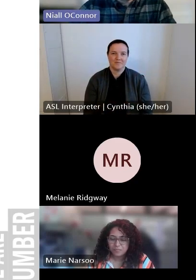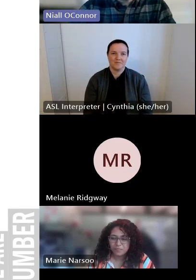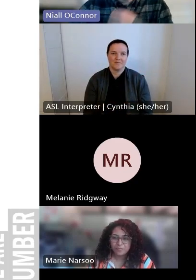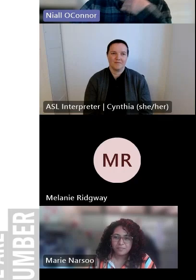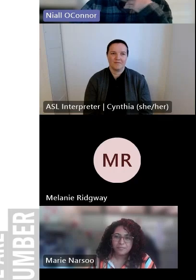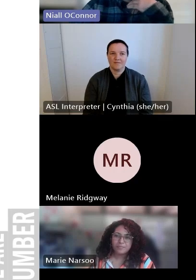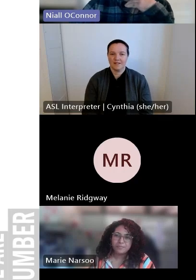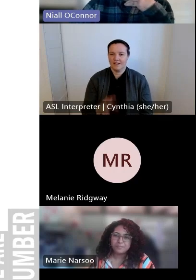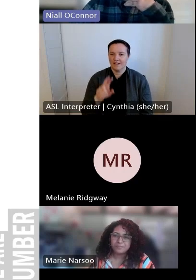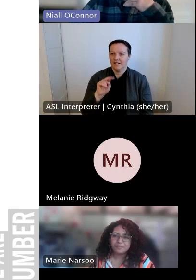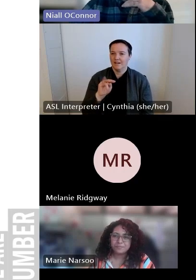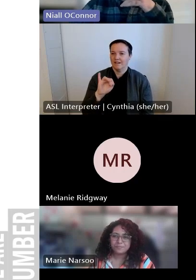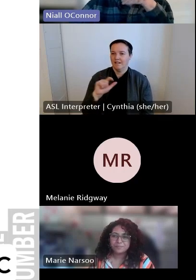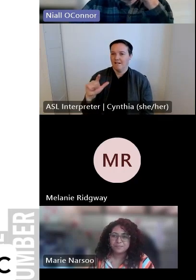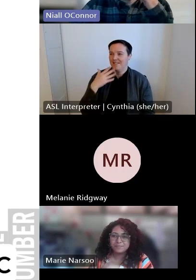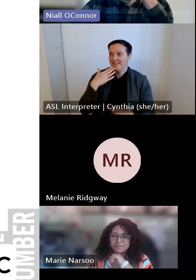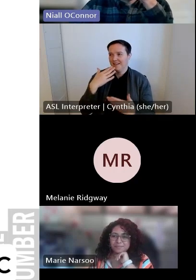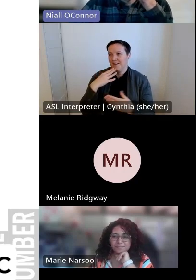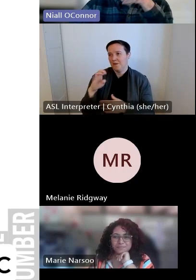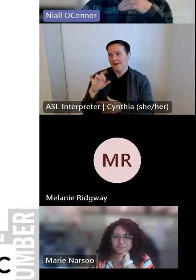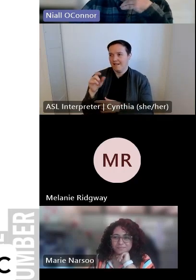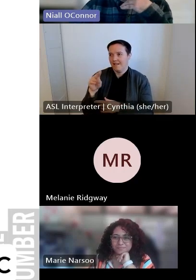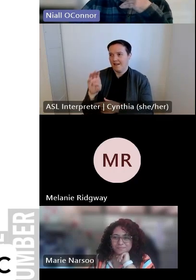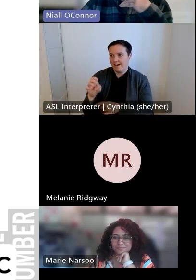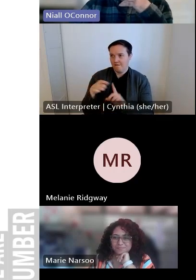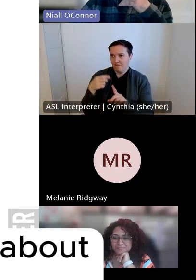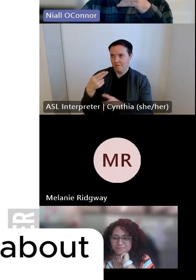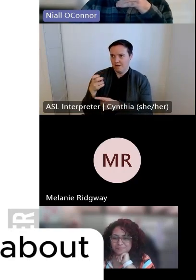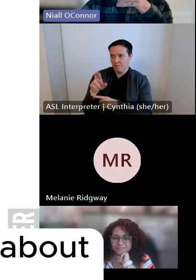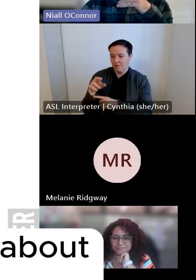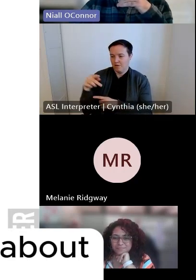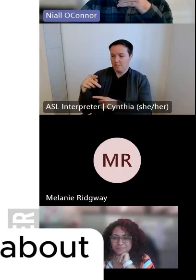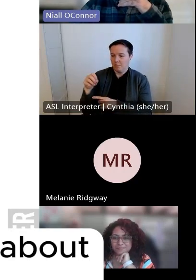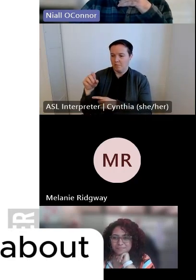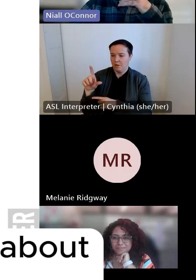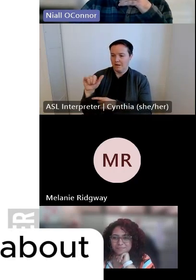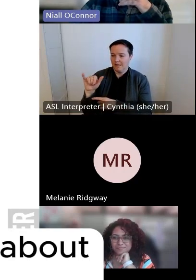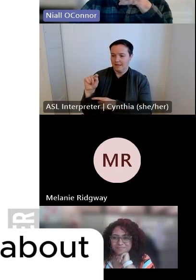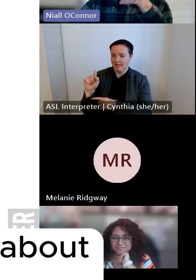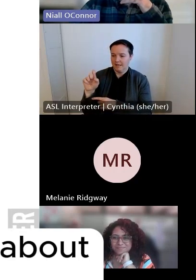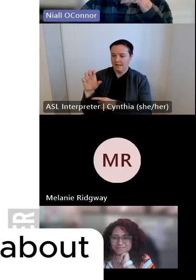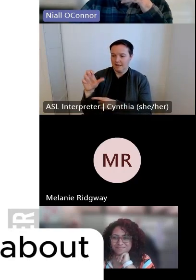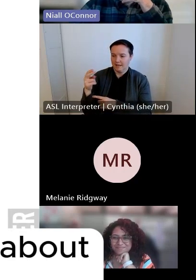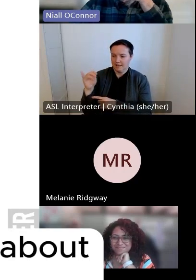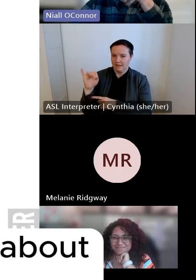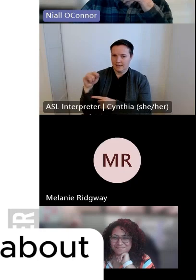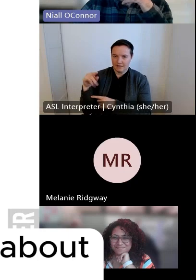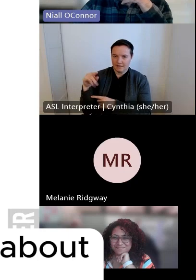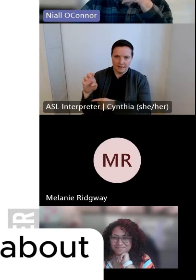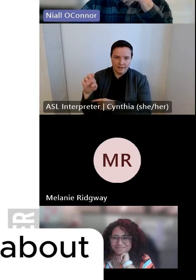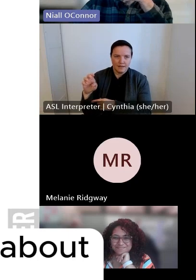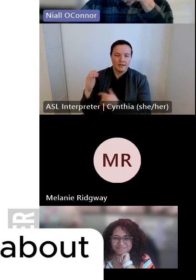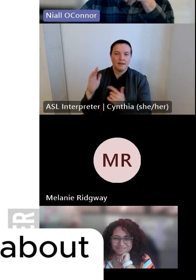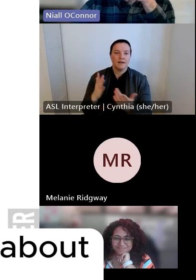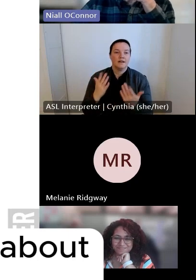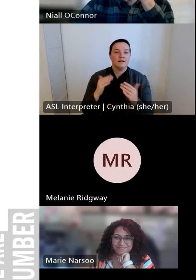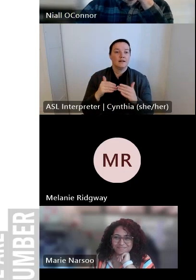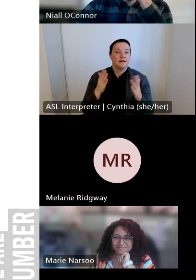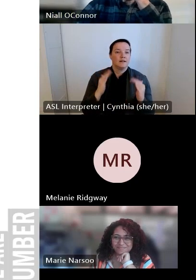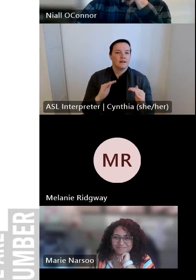Thanks so much, Elaine, for talking about Humber Polytechnic. So now we'll have Marie come up to talk about Guelph